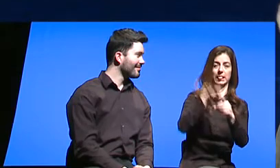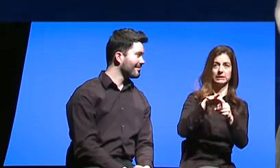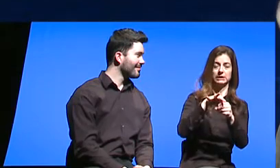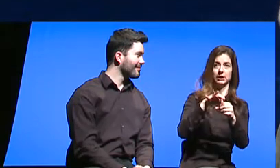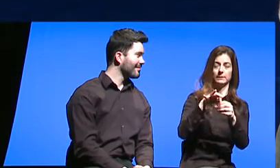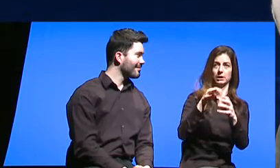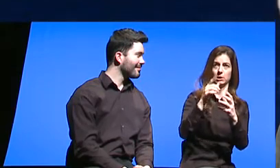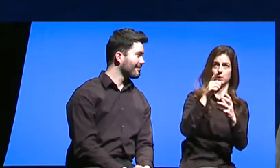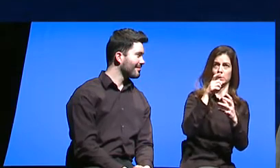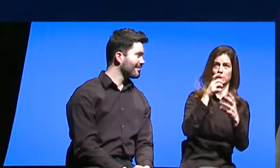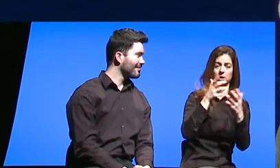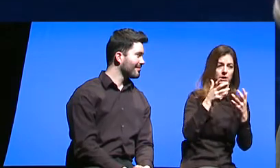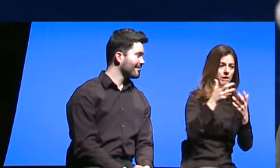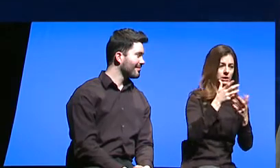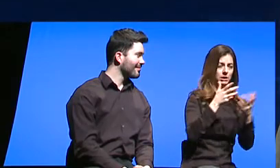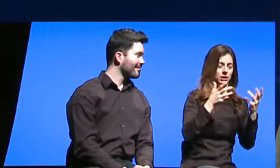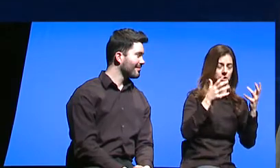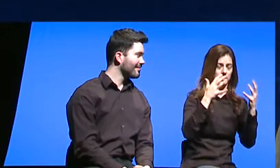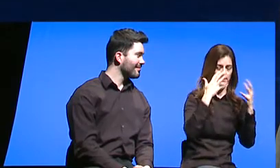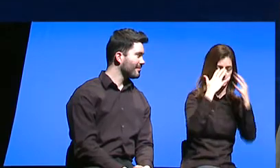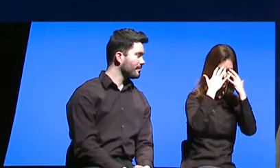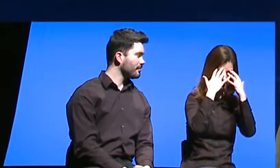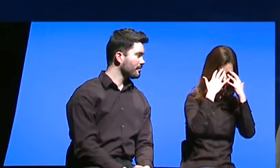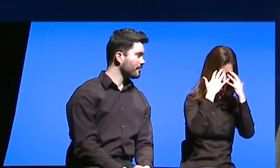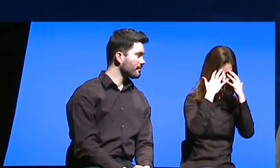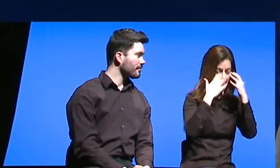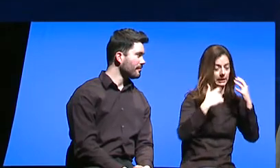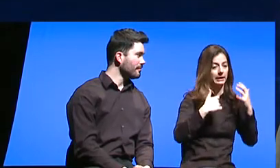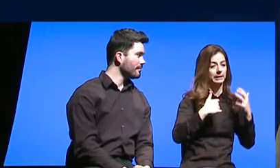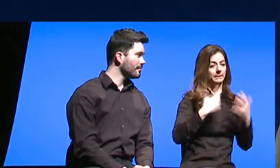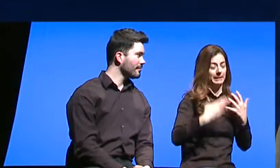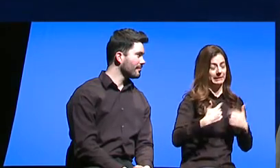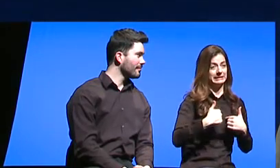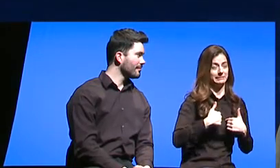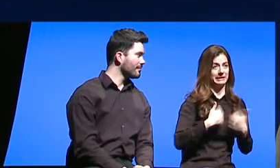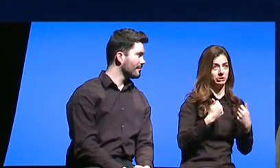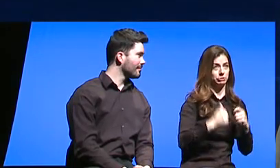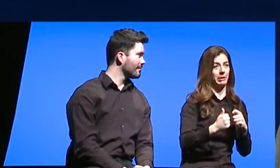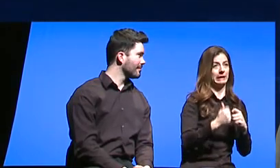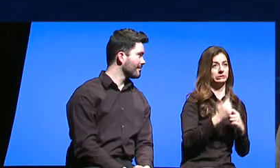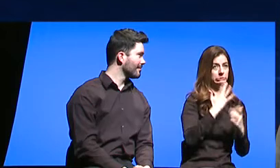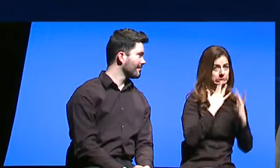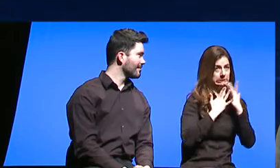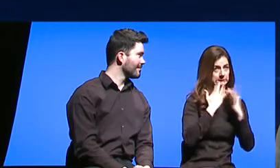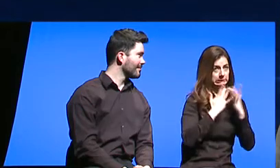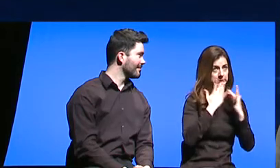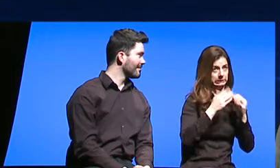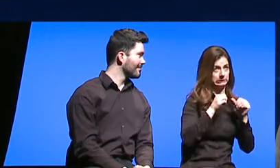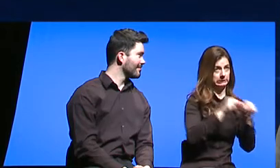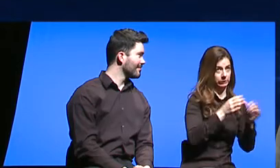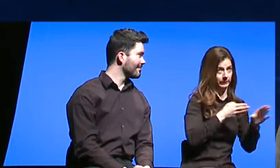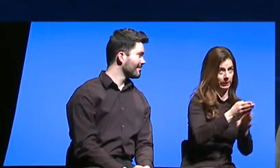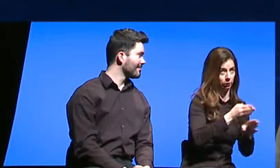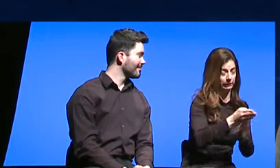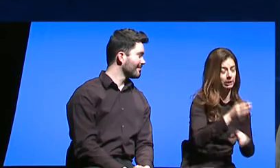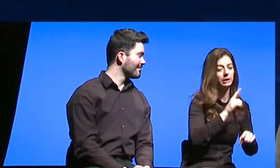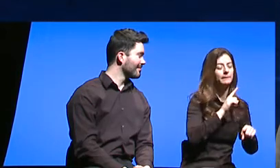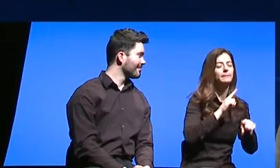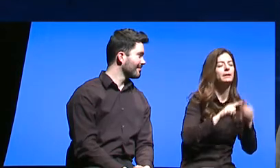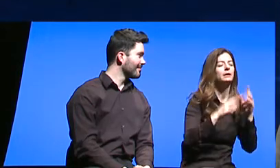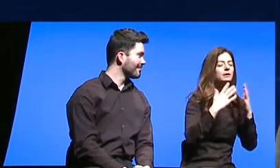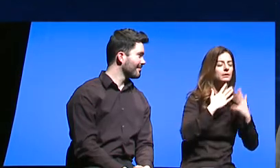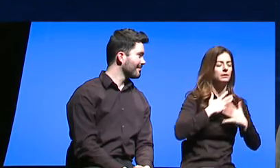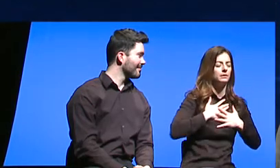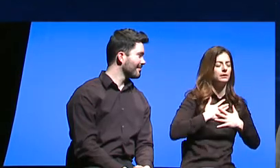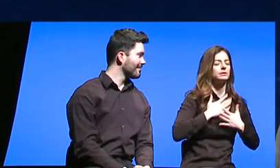And now, like, I maybe it's me just trying to hang on to my career or what, but it's like, but like, there's like some sort of faith